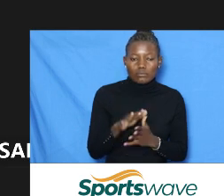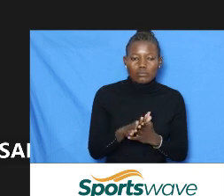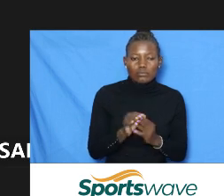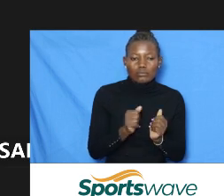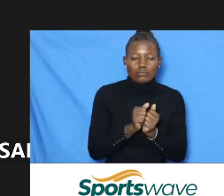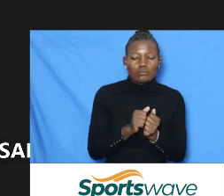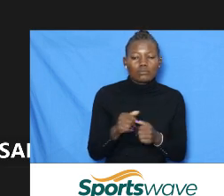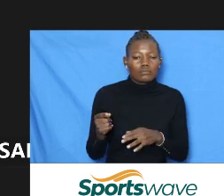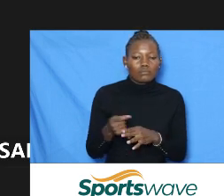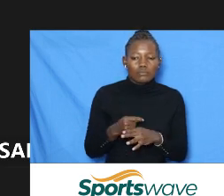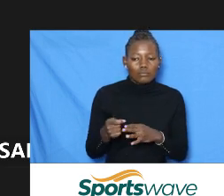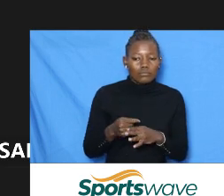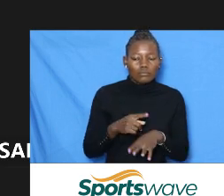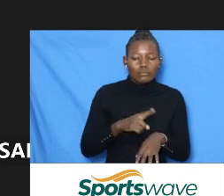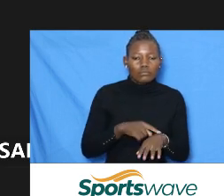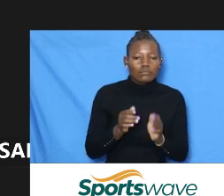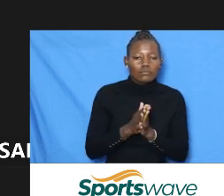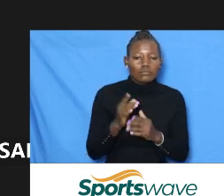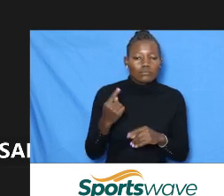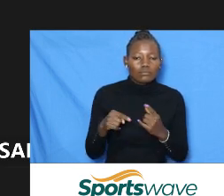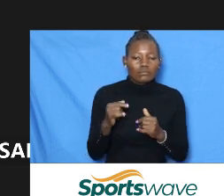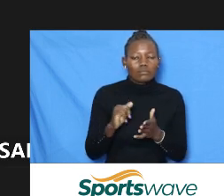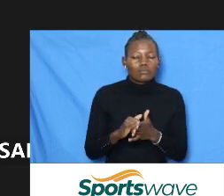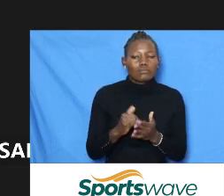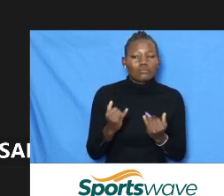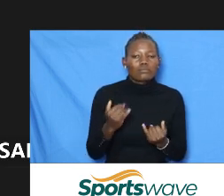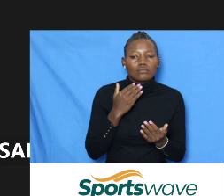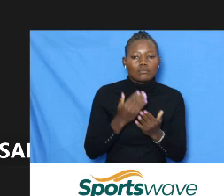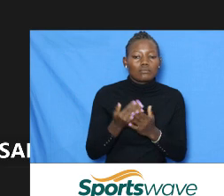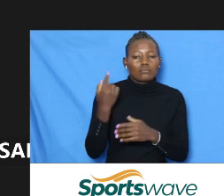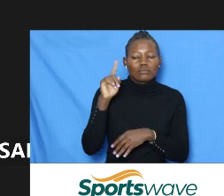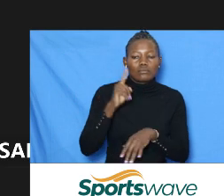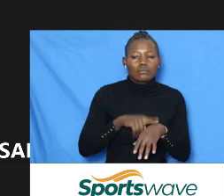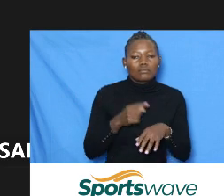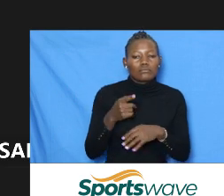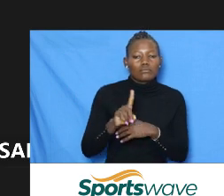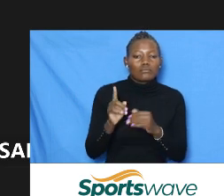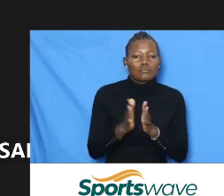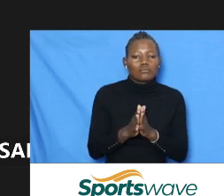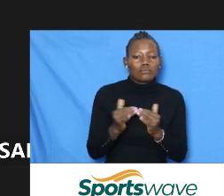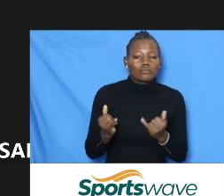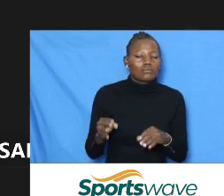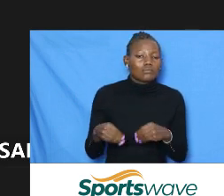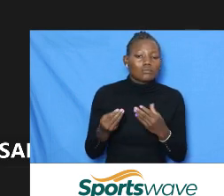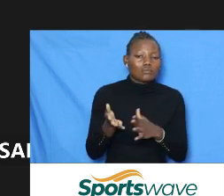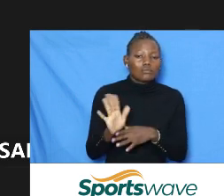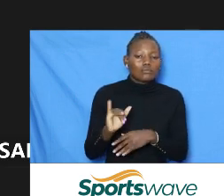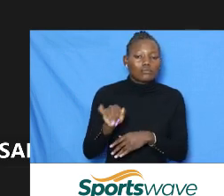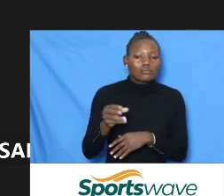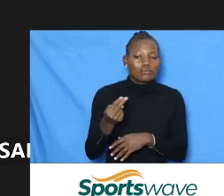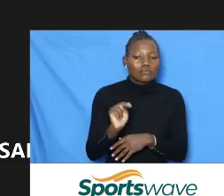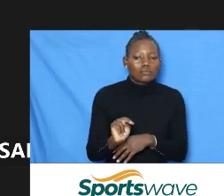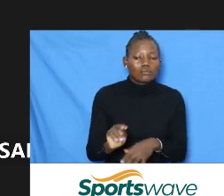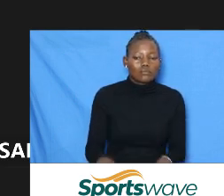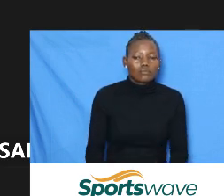at training and during games. With that, thank you for your time, and I'll hand over to John